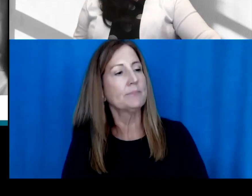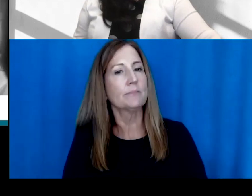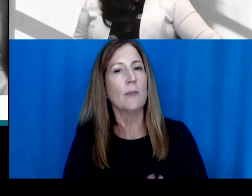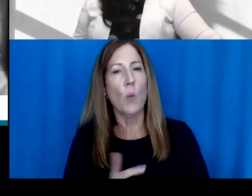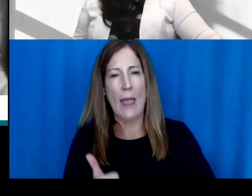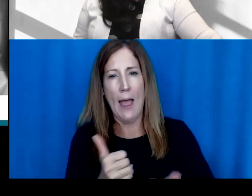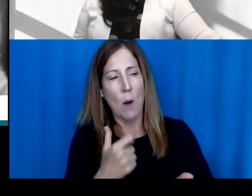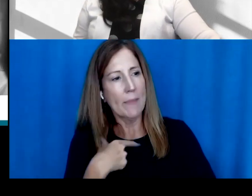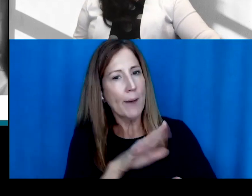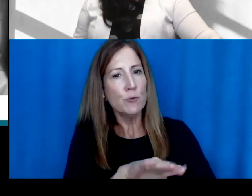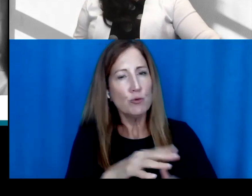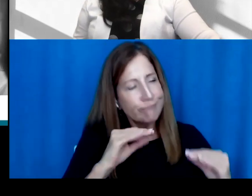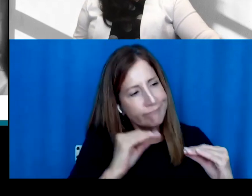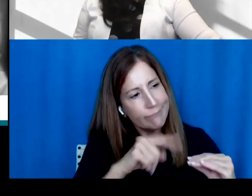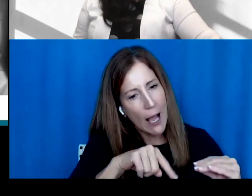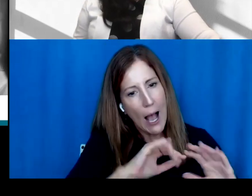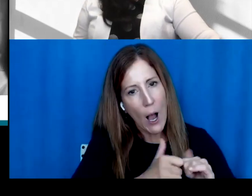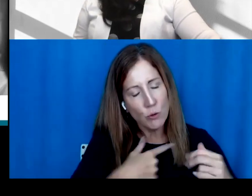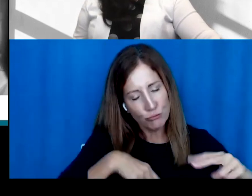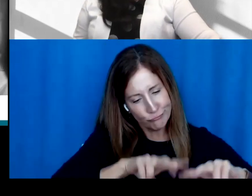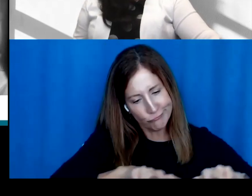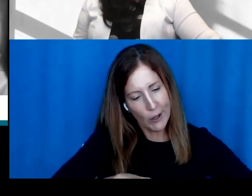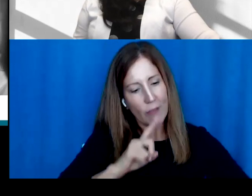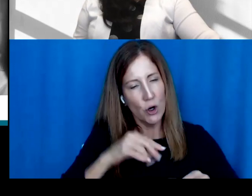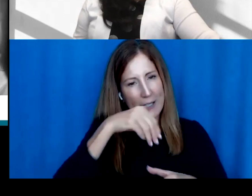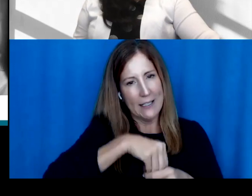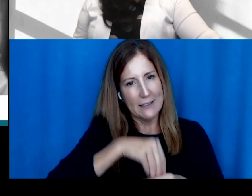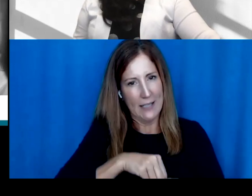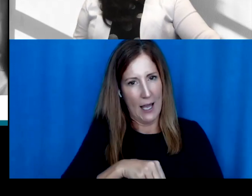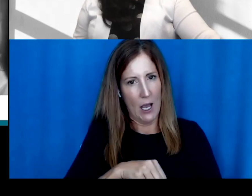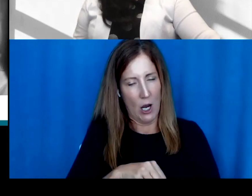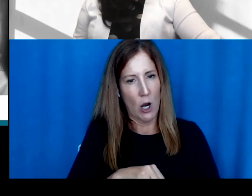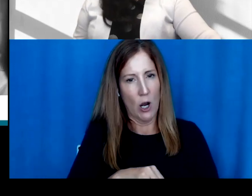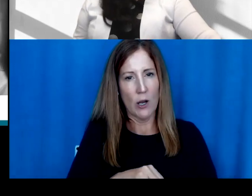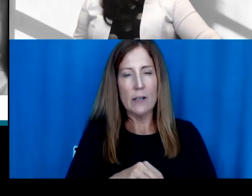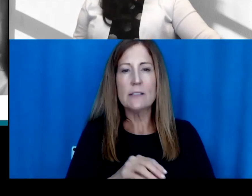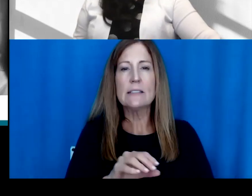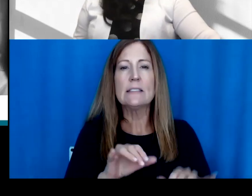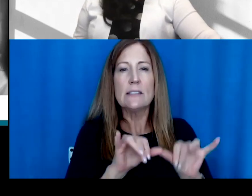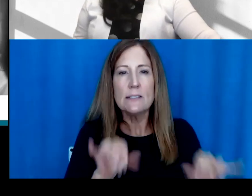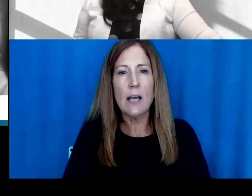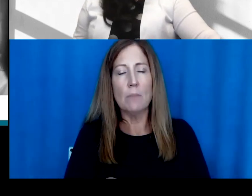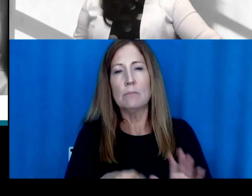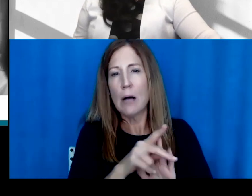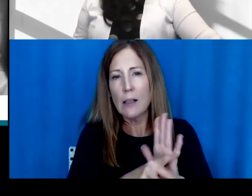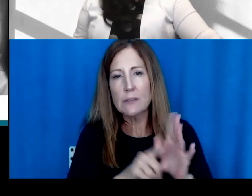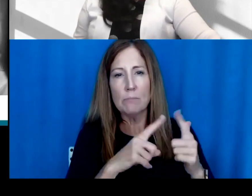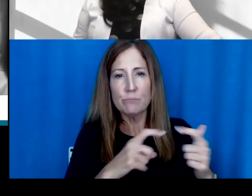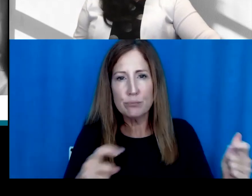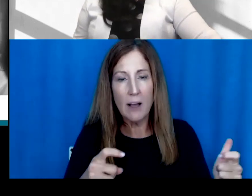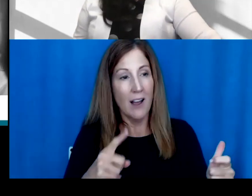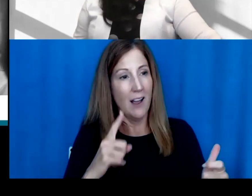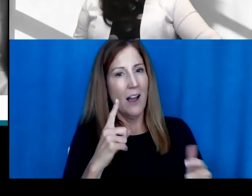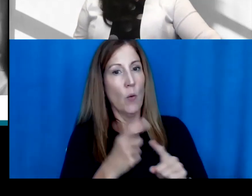their organizational initiatives from a fresh perspective, which hopefully is going to lead to an